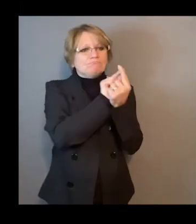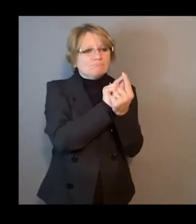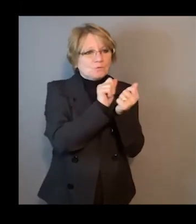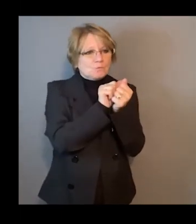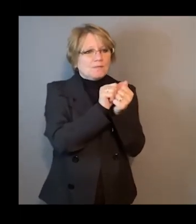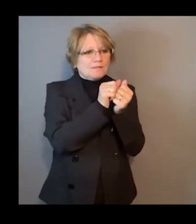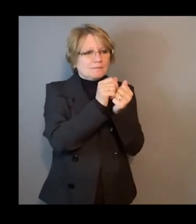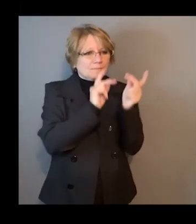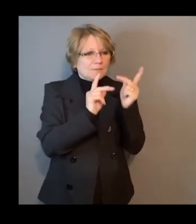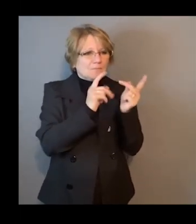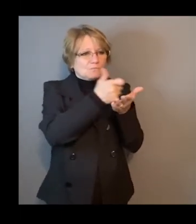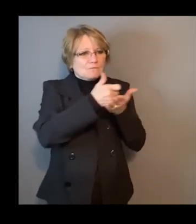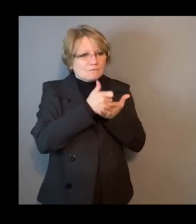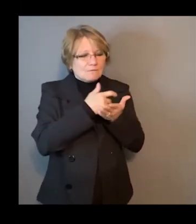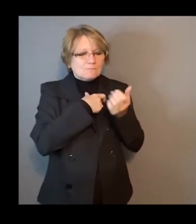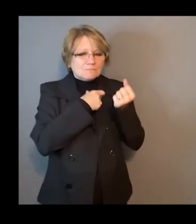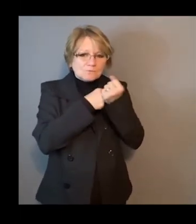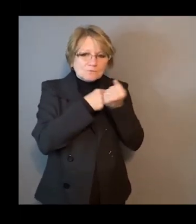have confided in and